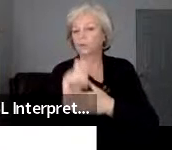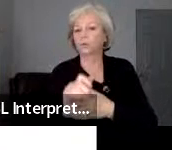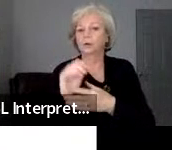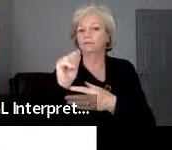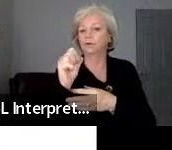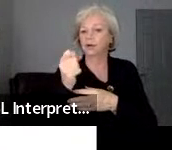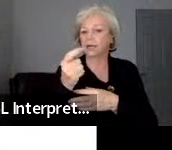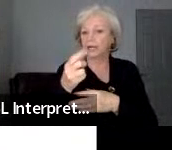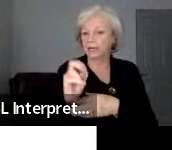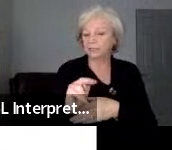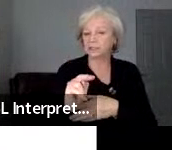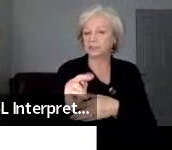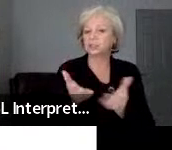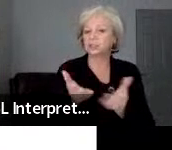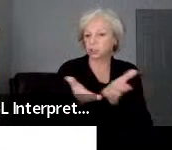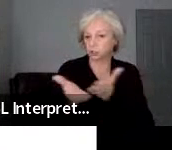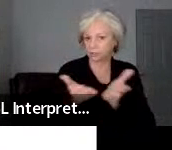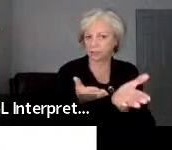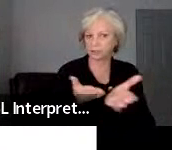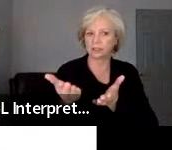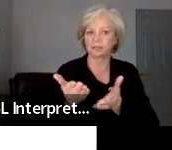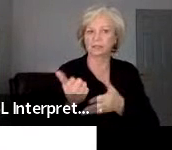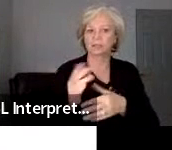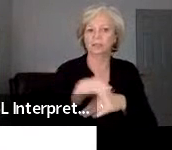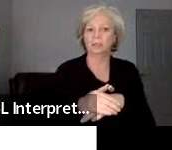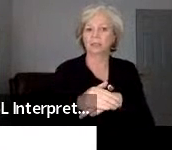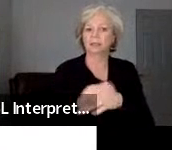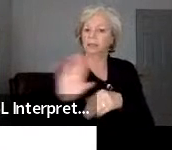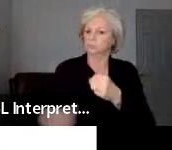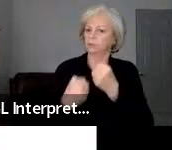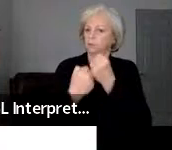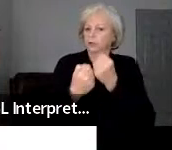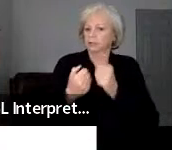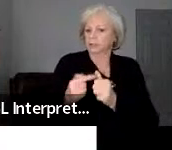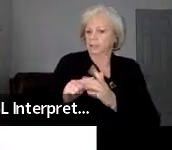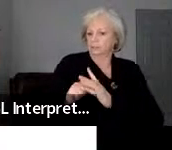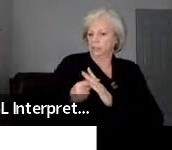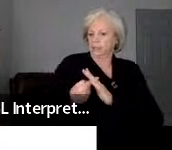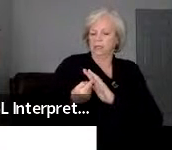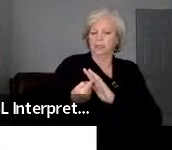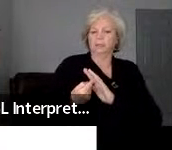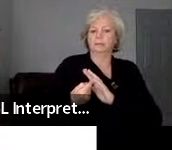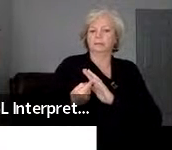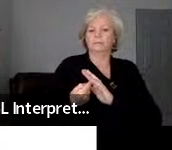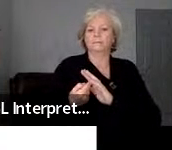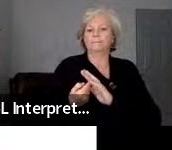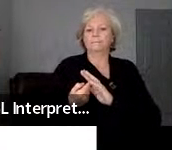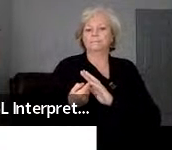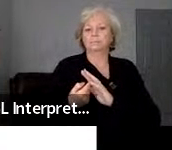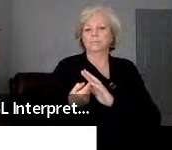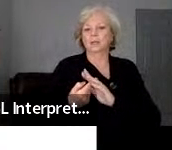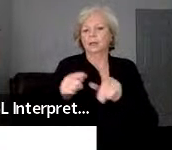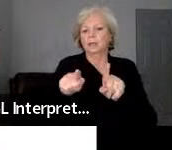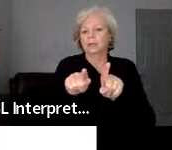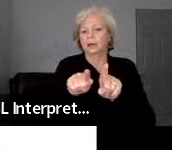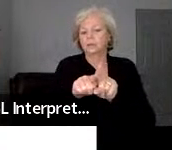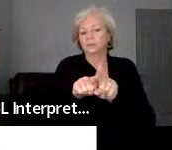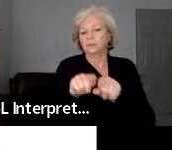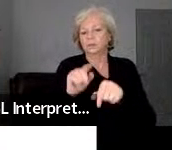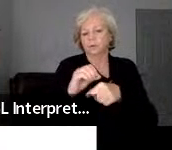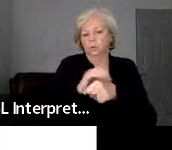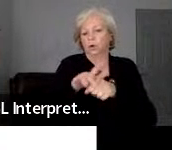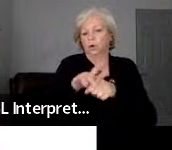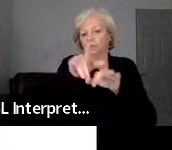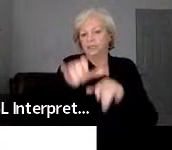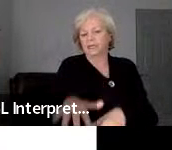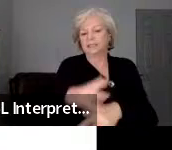Services, has been there with us since also day one. And since the vaccination and COVID testing,